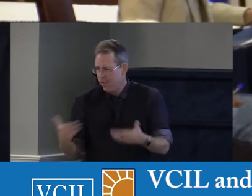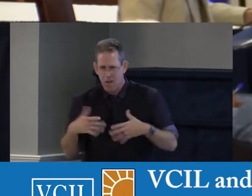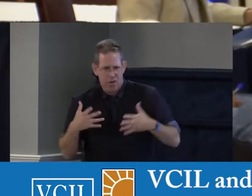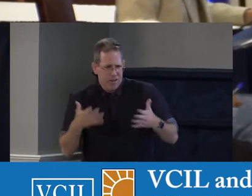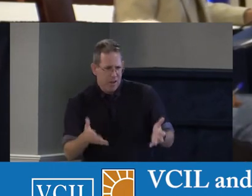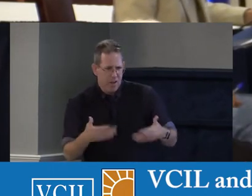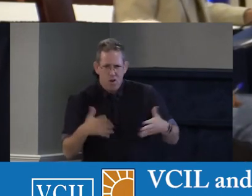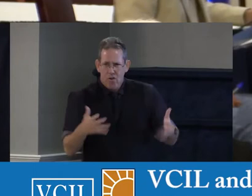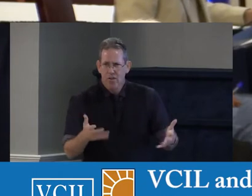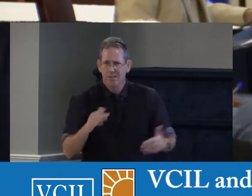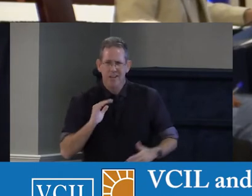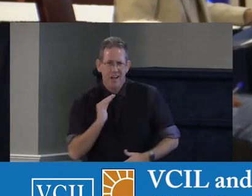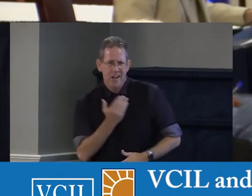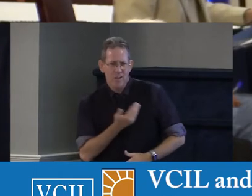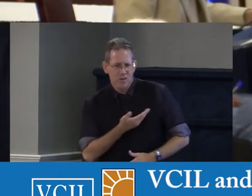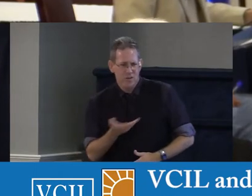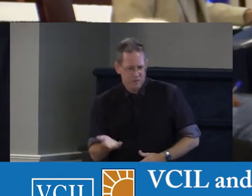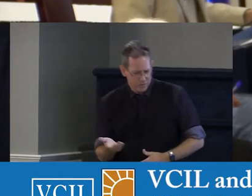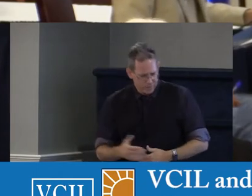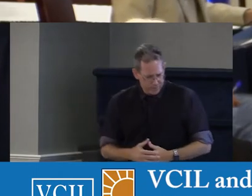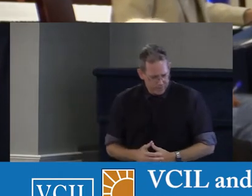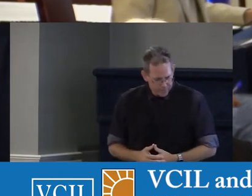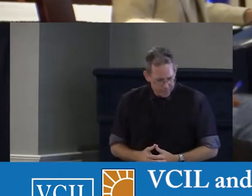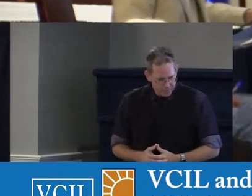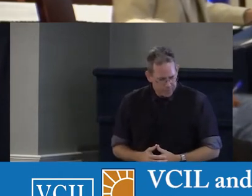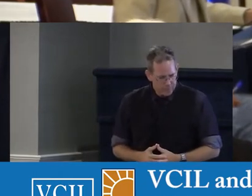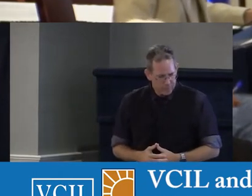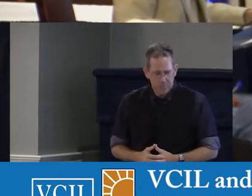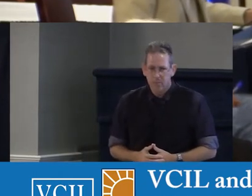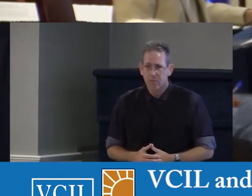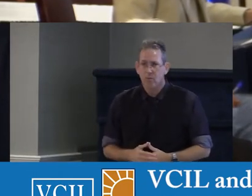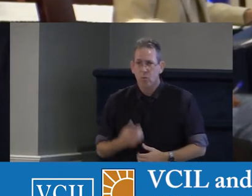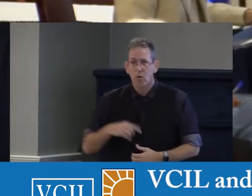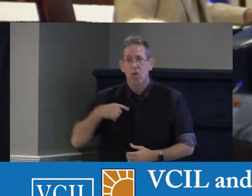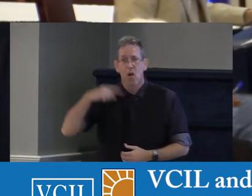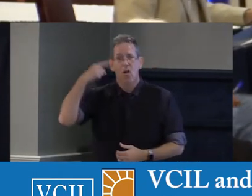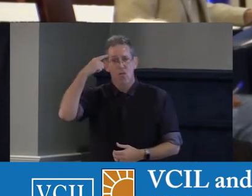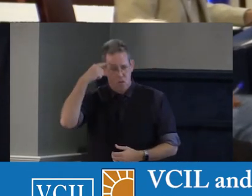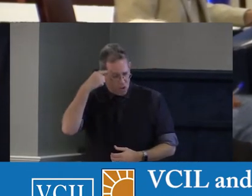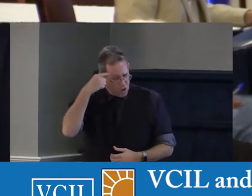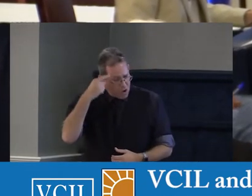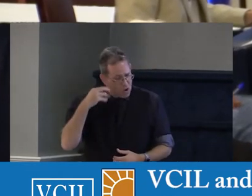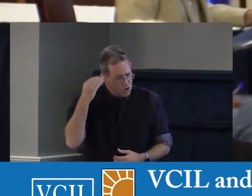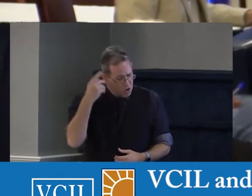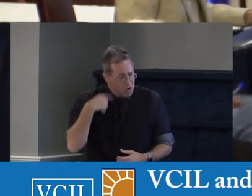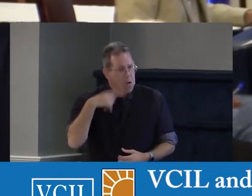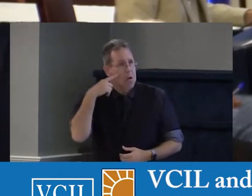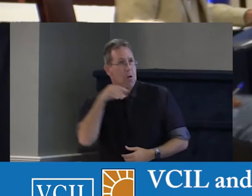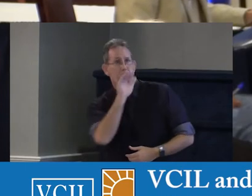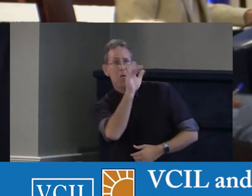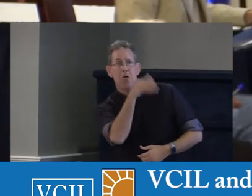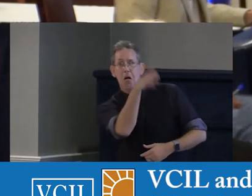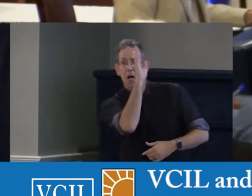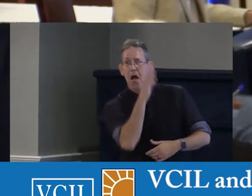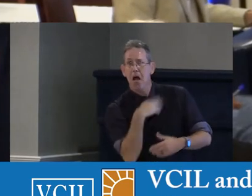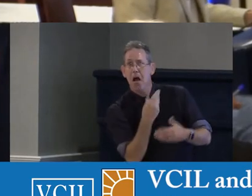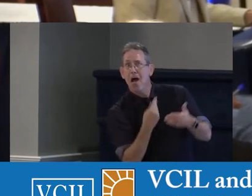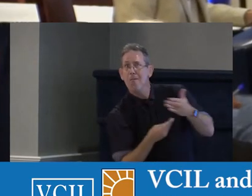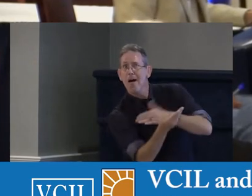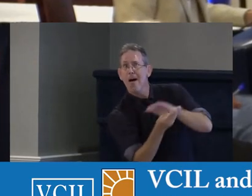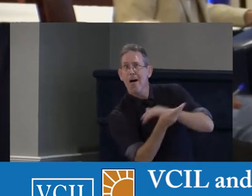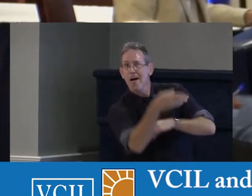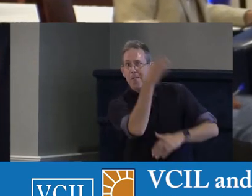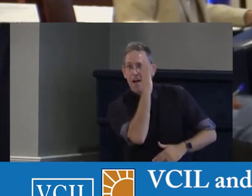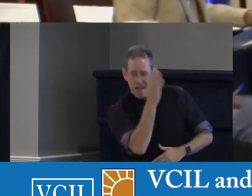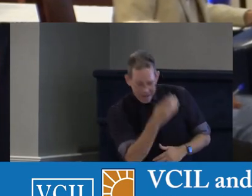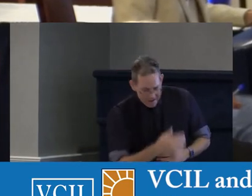ready, what's already ready, ours. Once I thought I could make God a bribe, so I